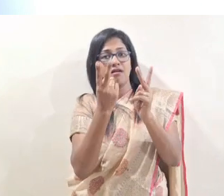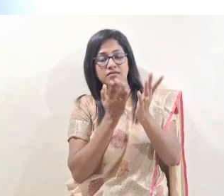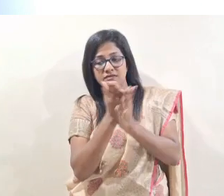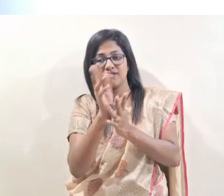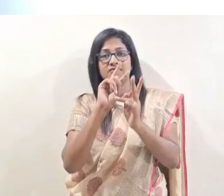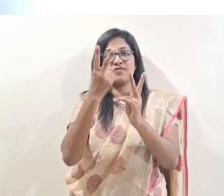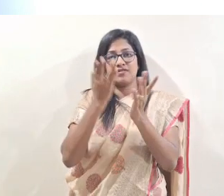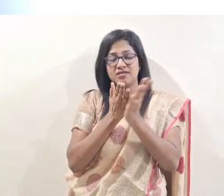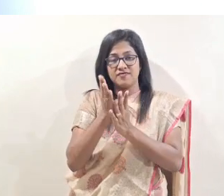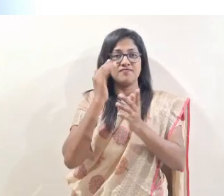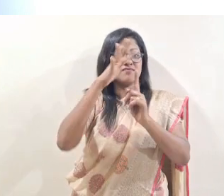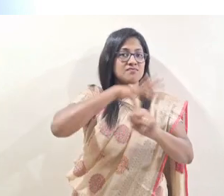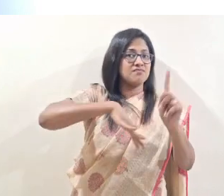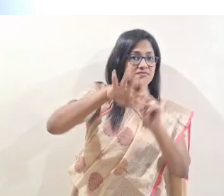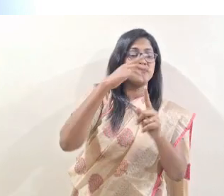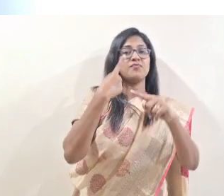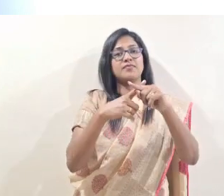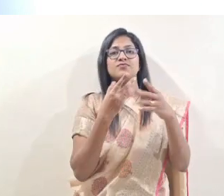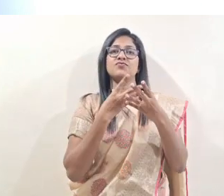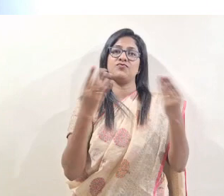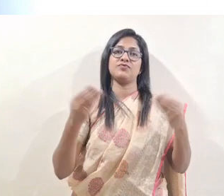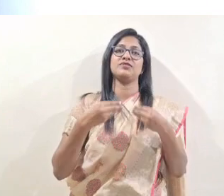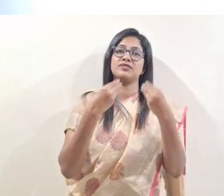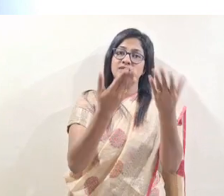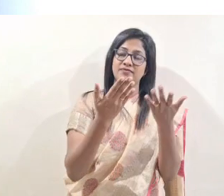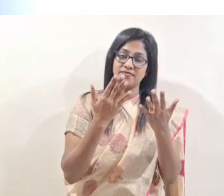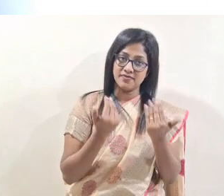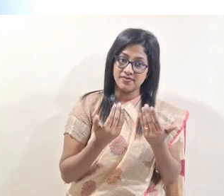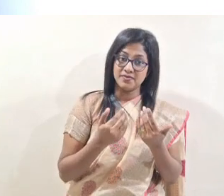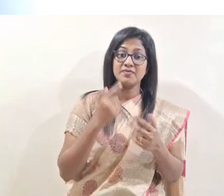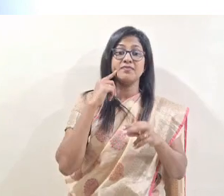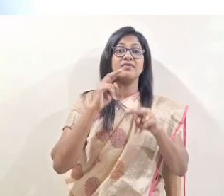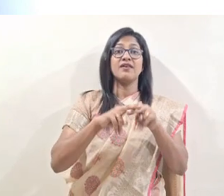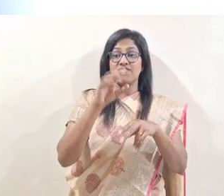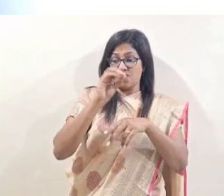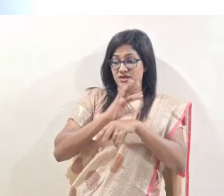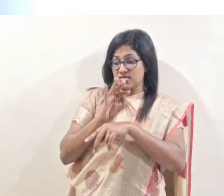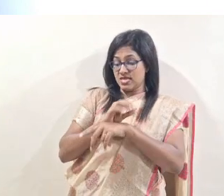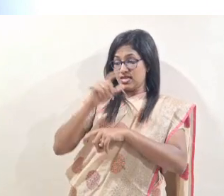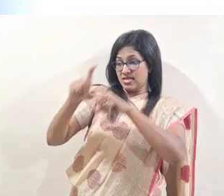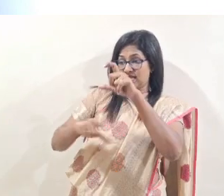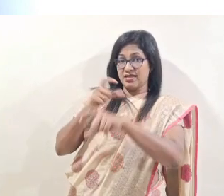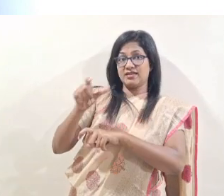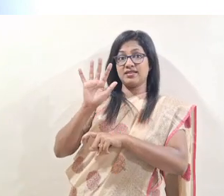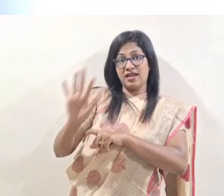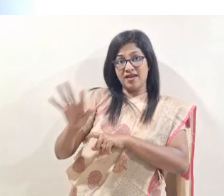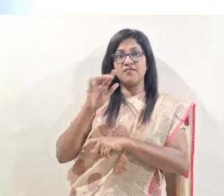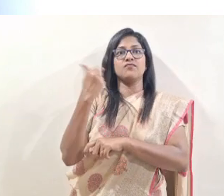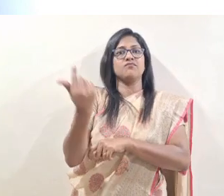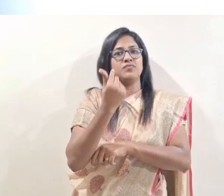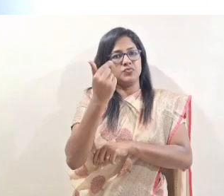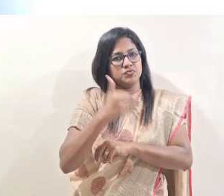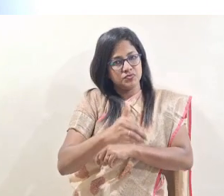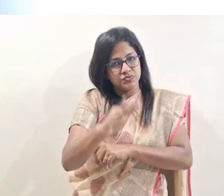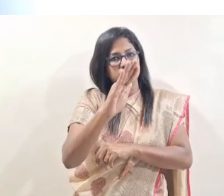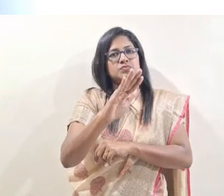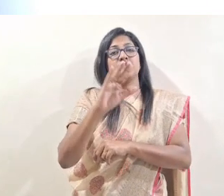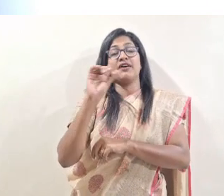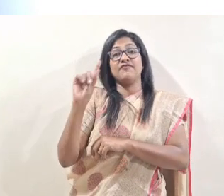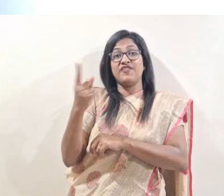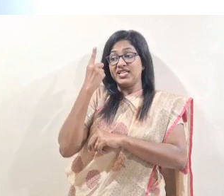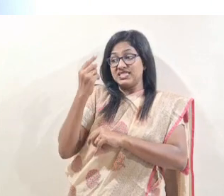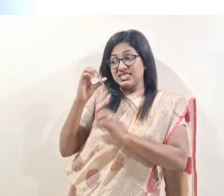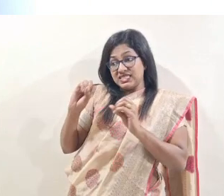alternative solutions. So, whenever you have a consultant, please utilize him in the